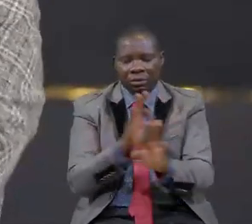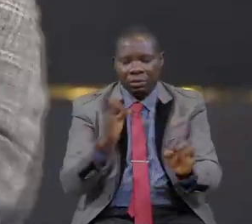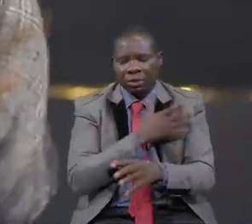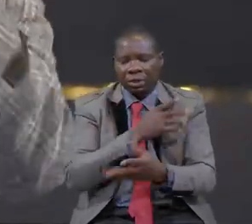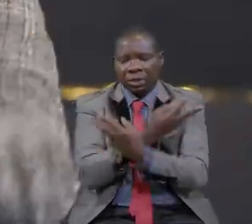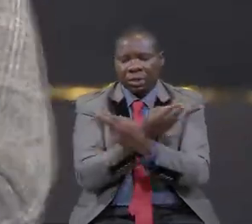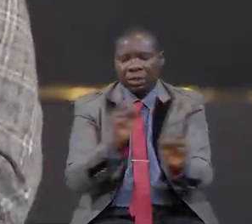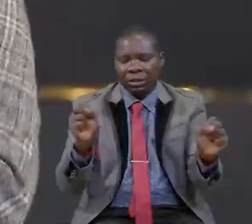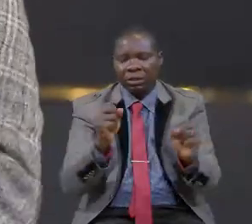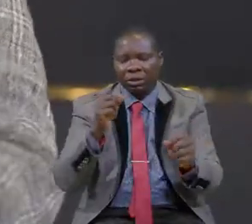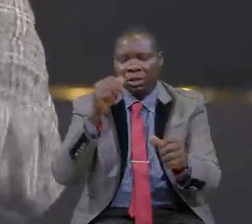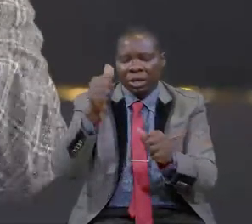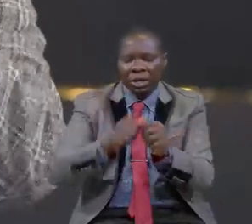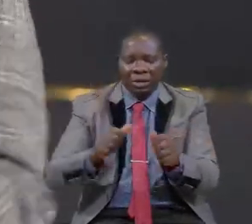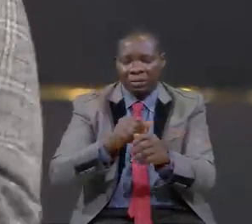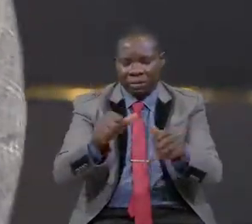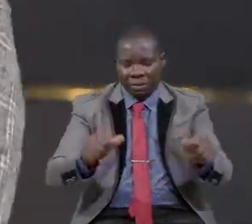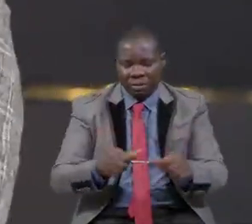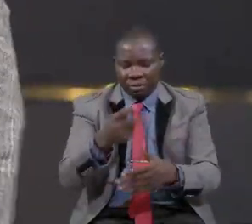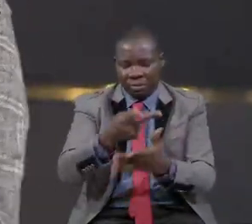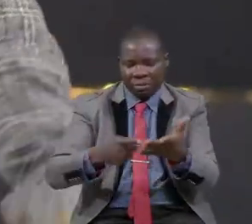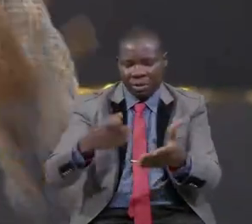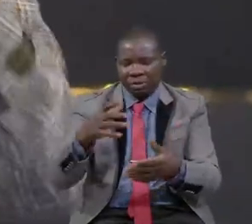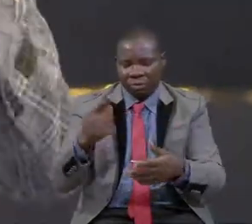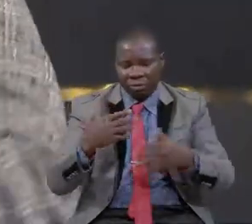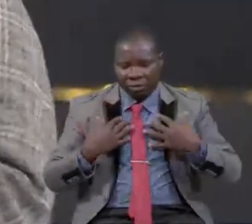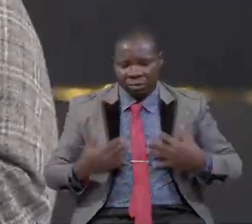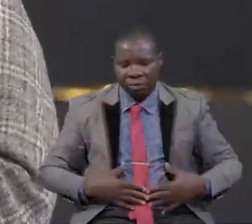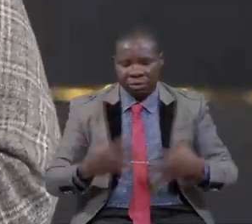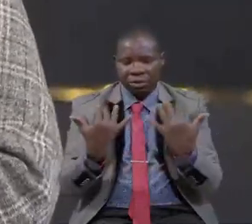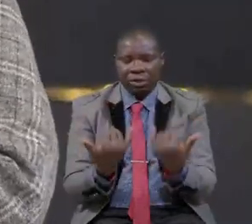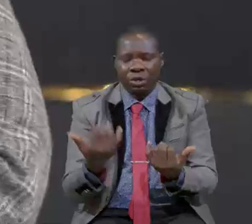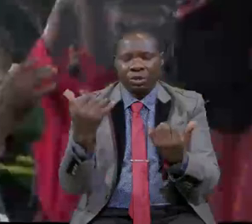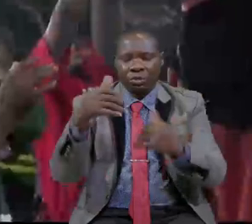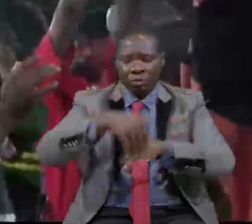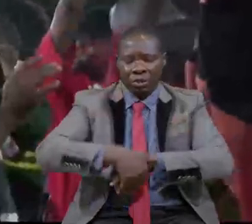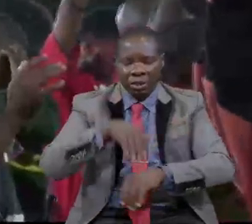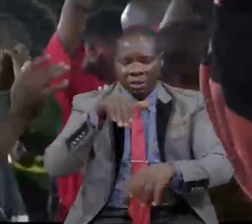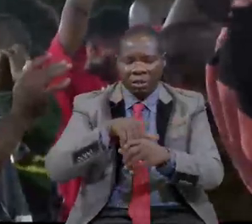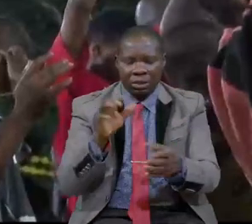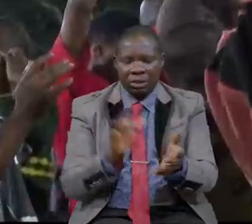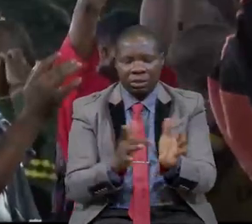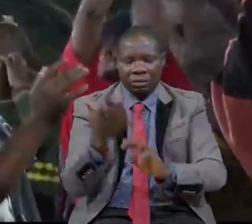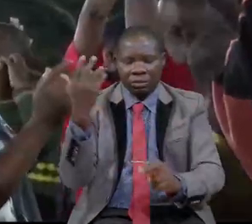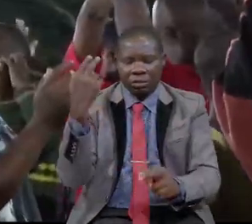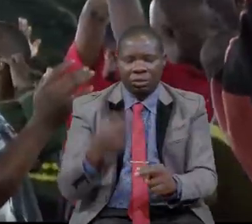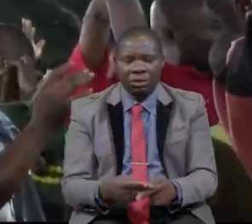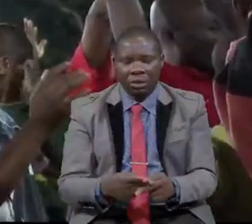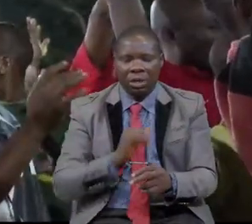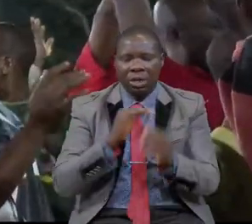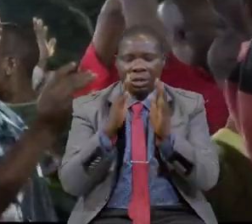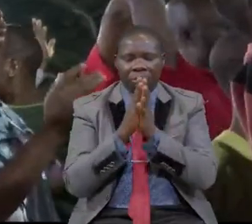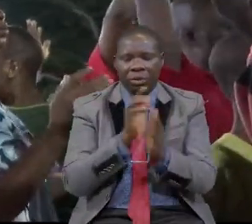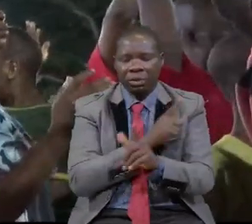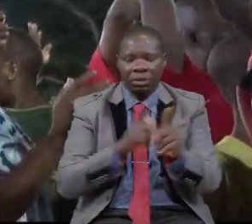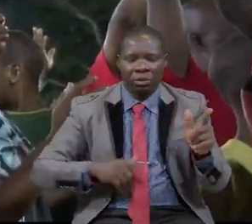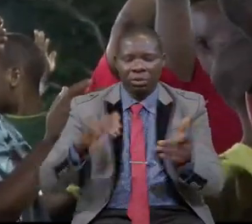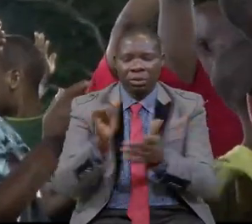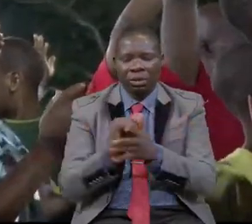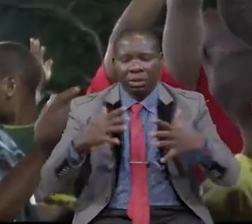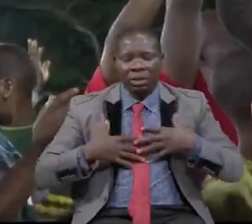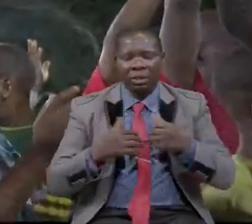every part of the body tonight in Jesus' name. I pray, Lord, the healing